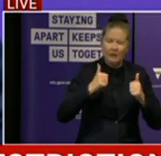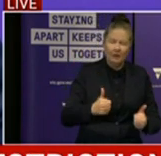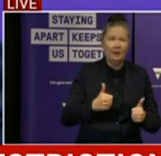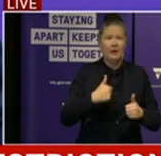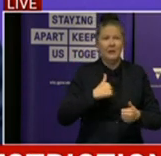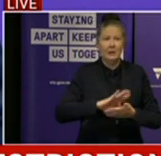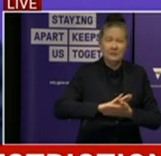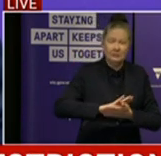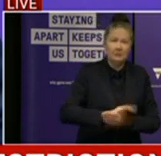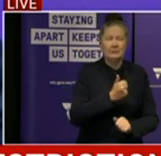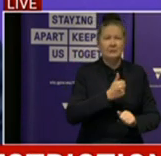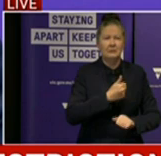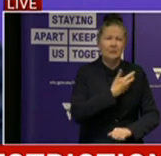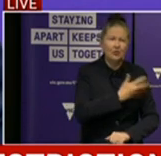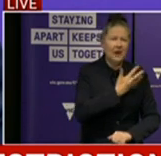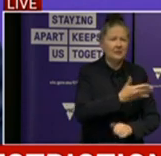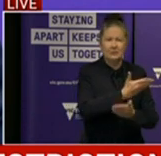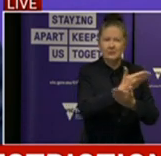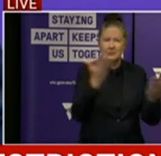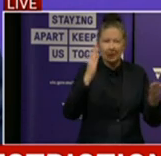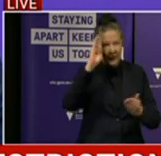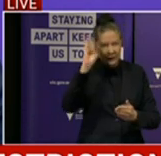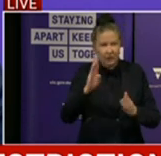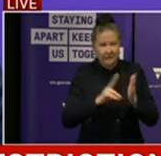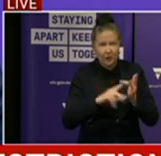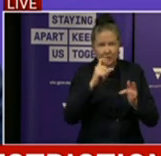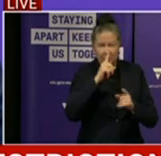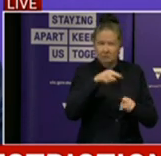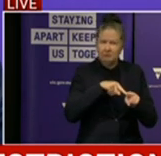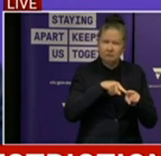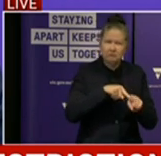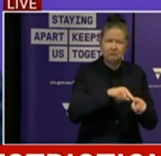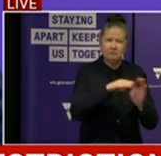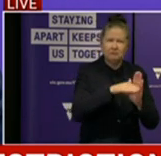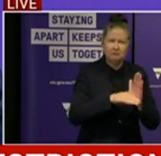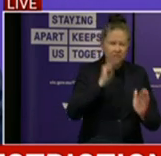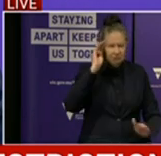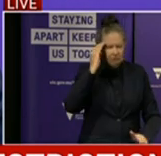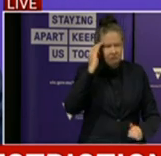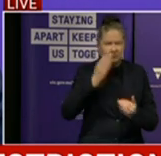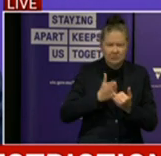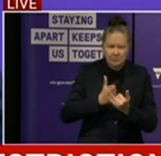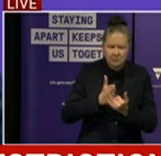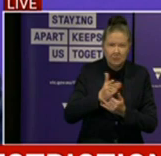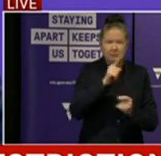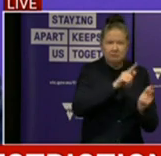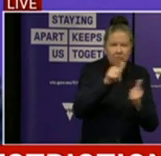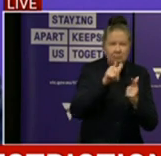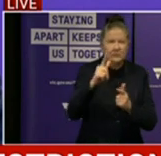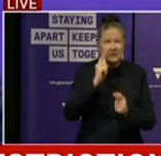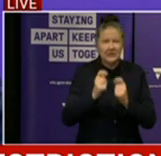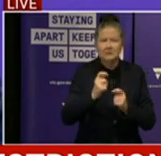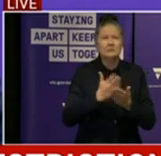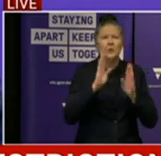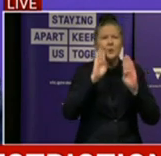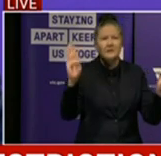every single regional Victorian who has stayed the course, followed the rules, got tested. They've done an amazing job. And I know